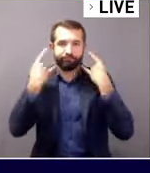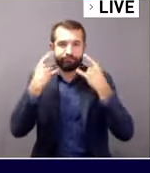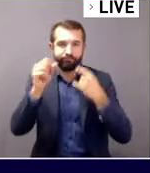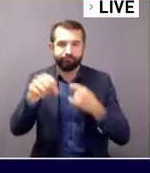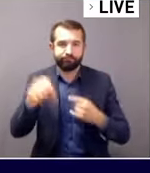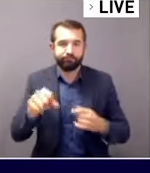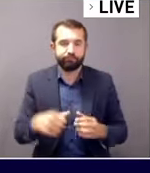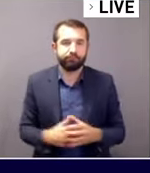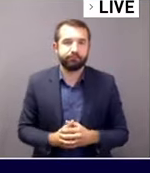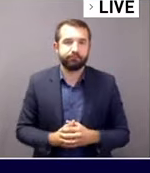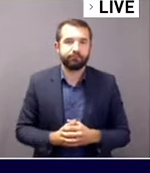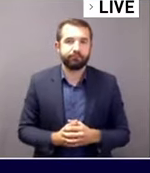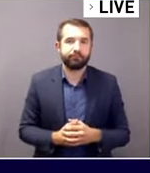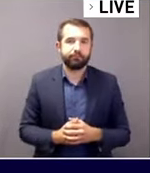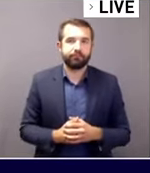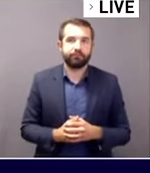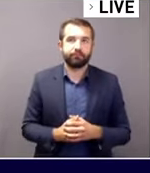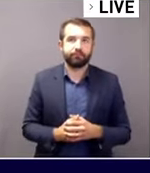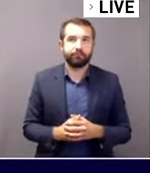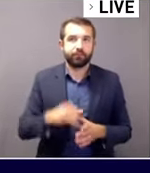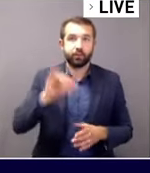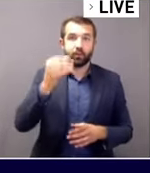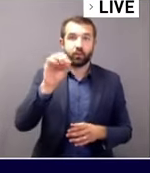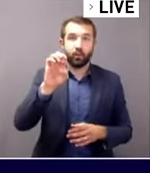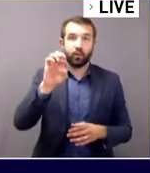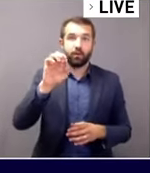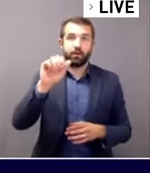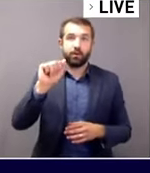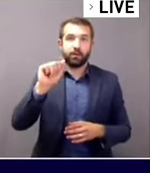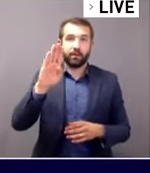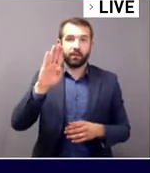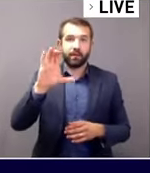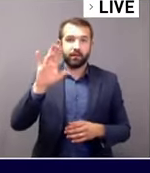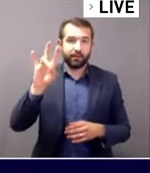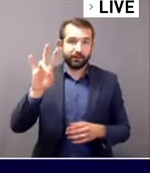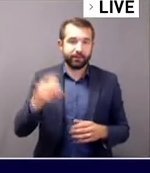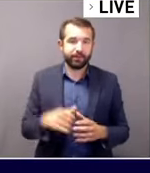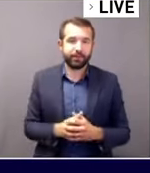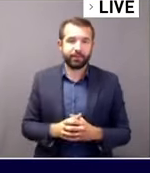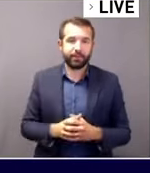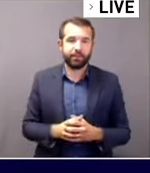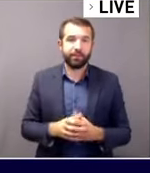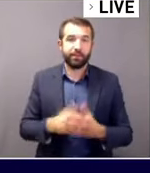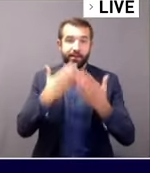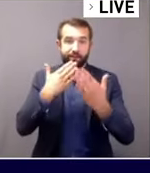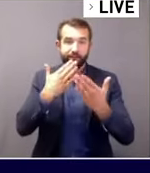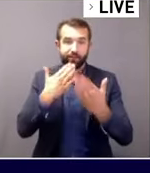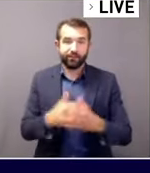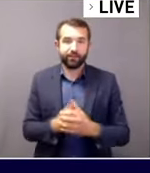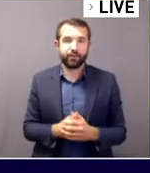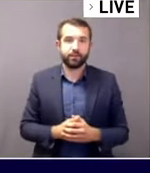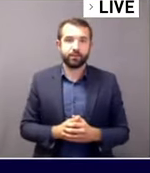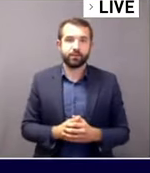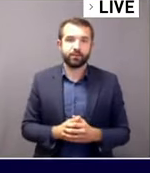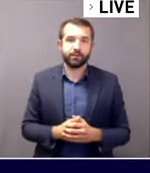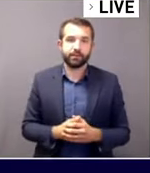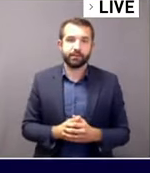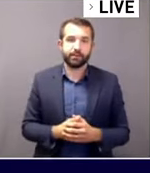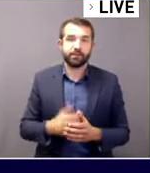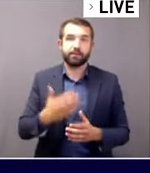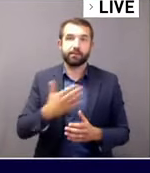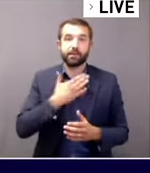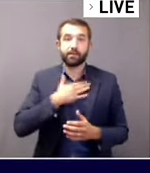I'm going to turn now to Joe at ABC 7. Thank you, Dr. Shaw. My question revolves